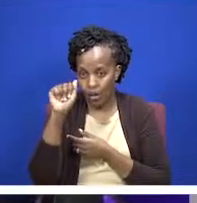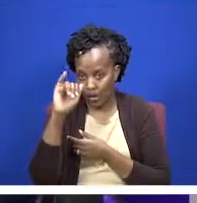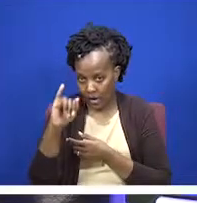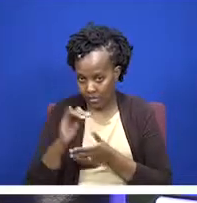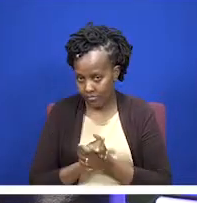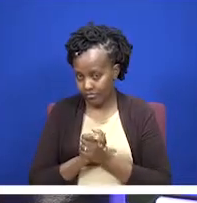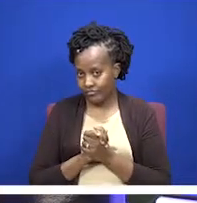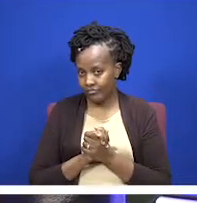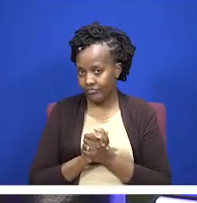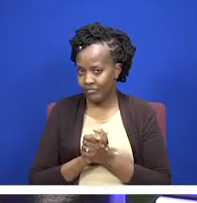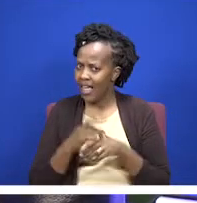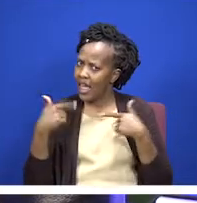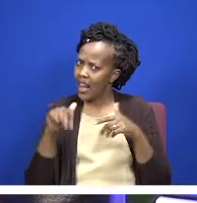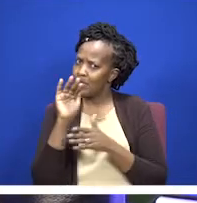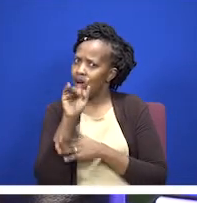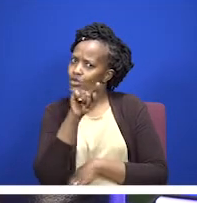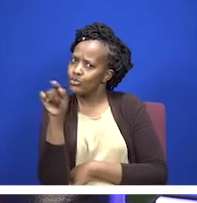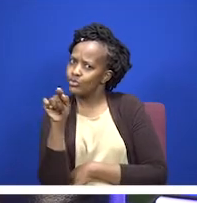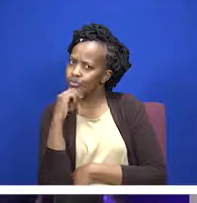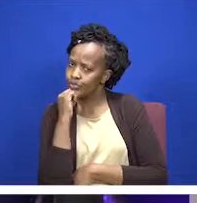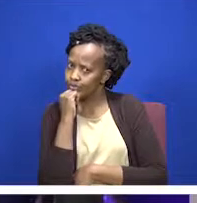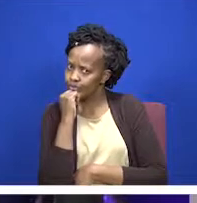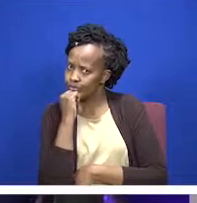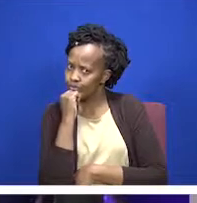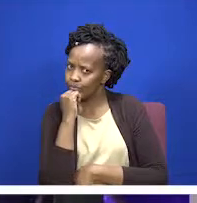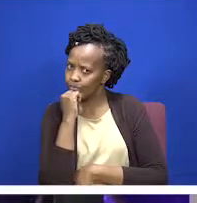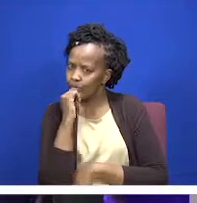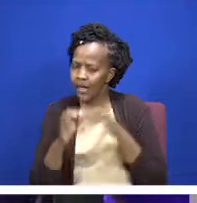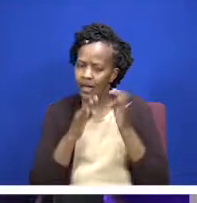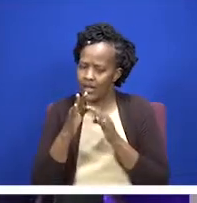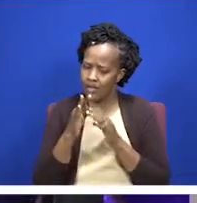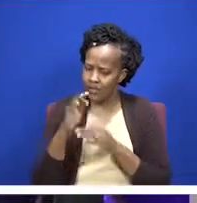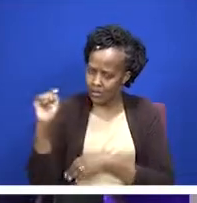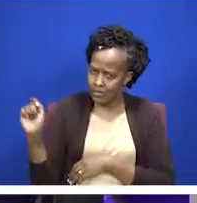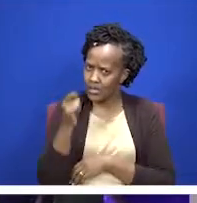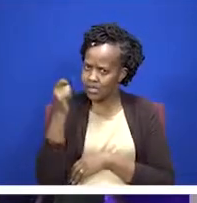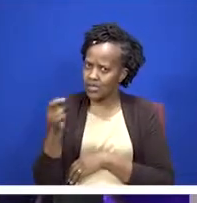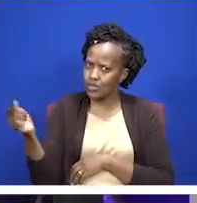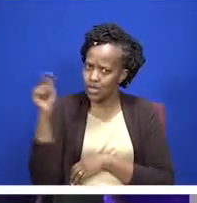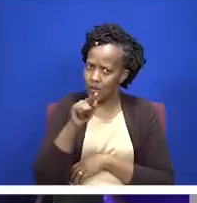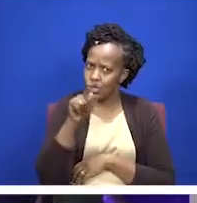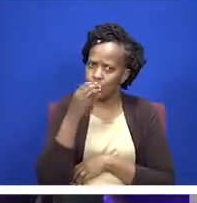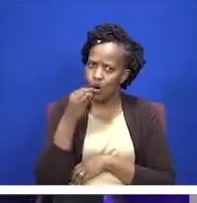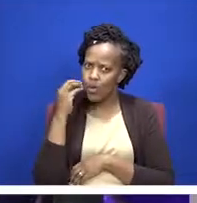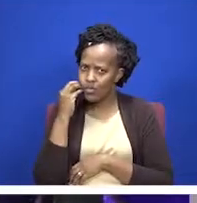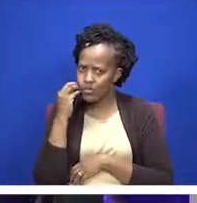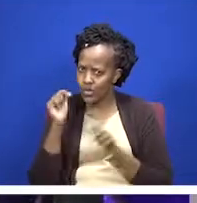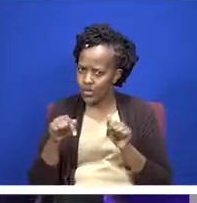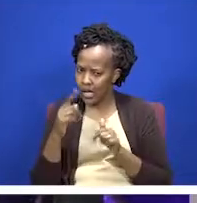Guys, let me ask you, in case the president was supposed to come to your place today, what would